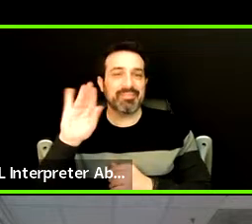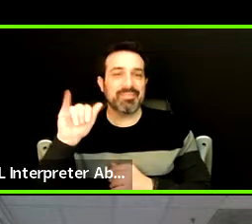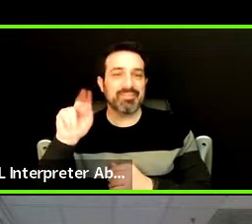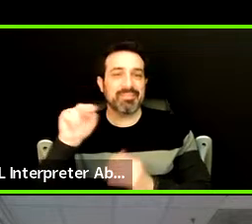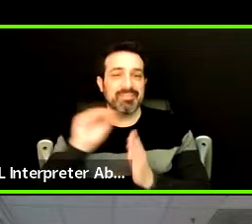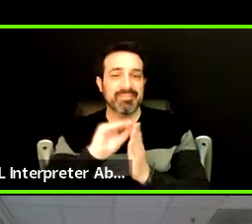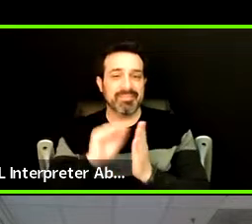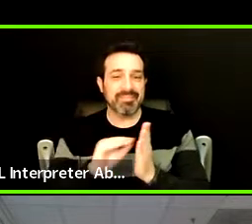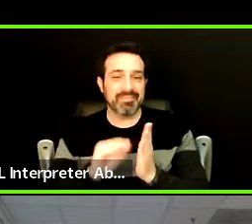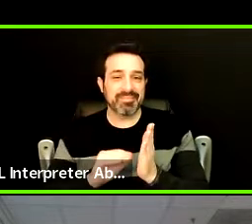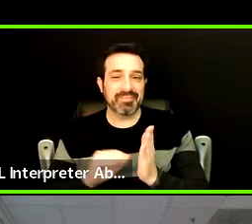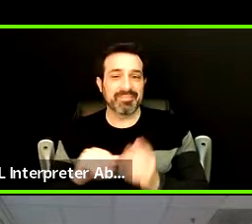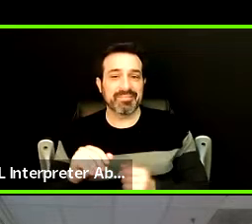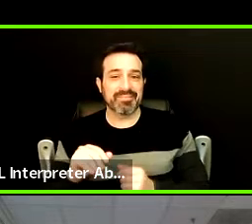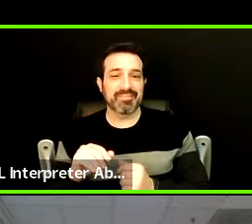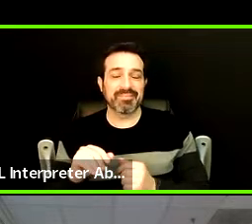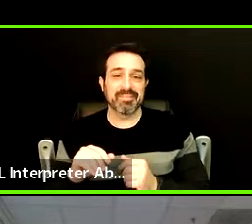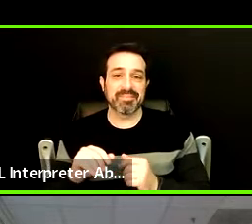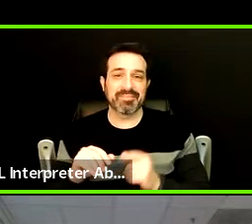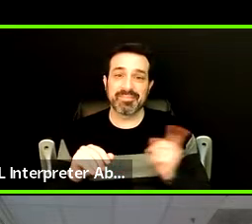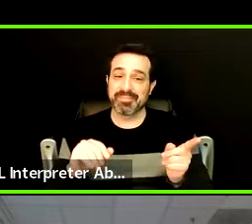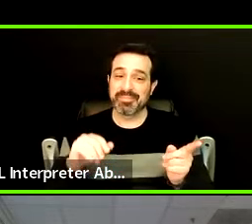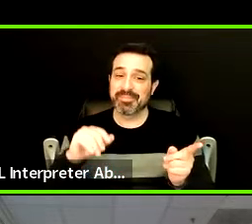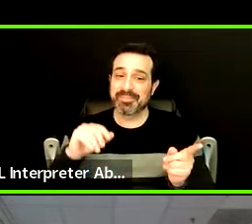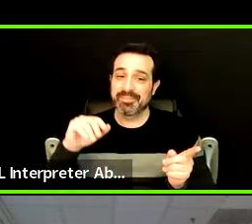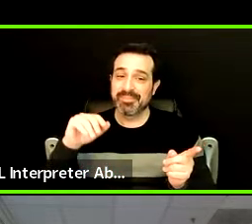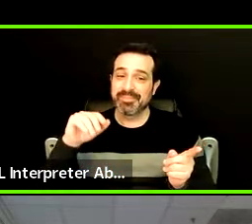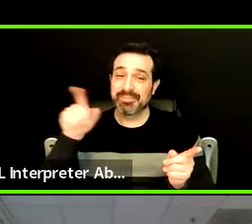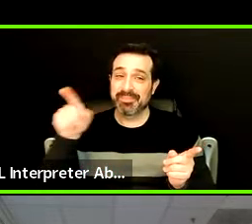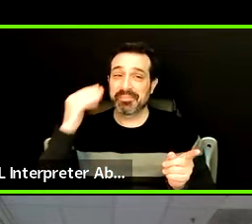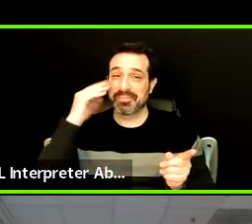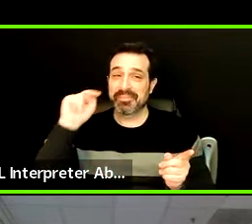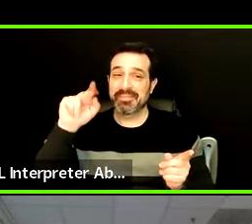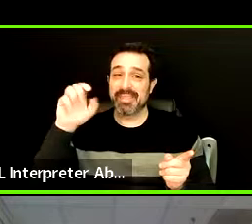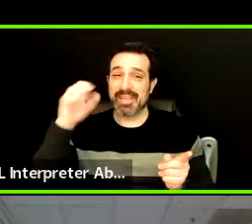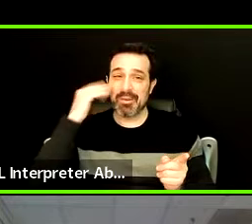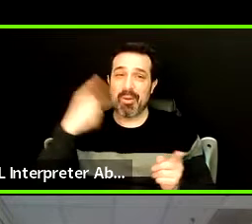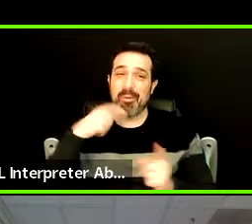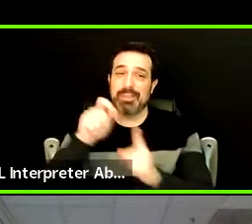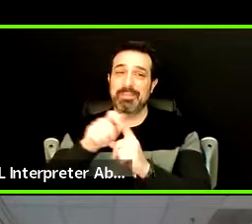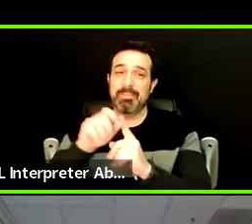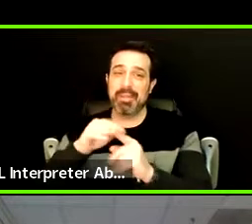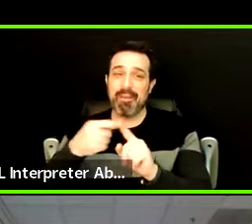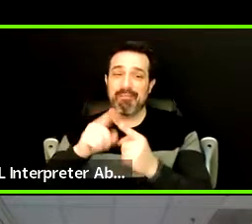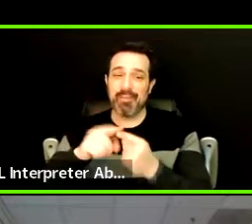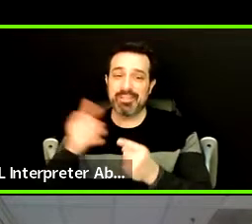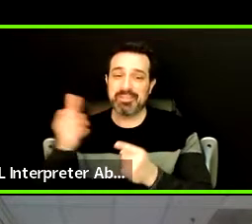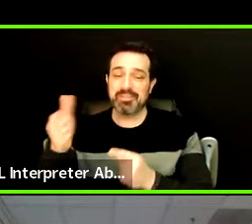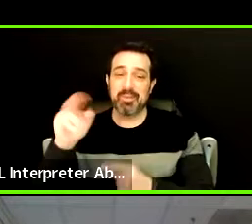Well, Nate knows I'll always pick on the people who are my friends, so he can go ahead and do the report out.